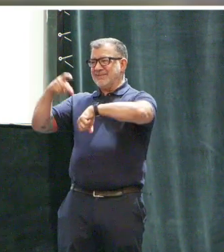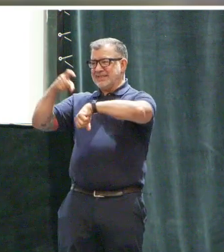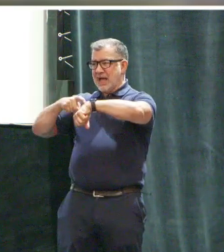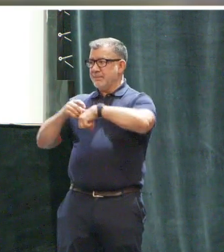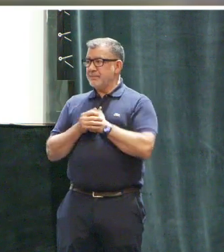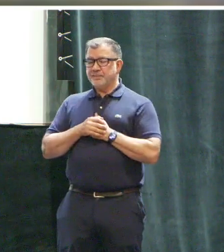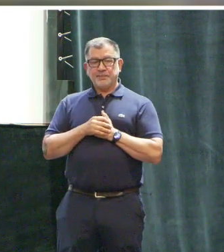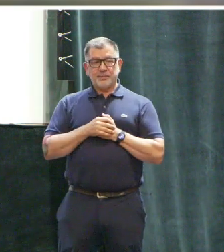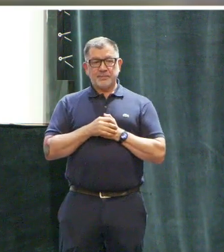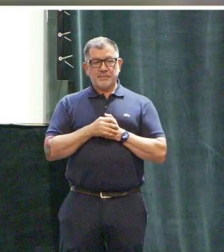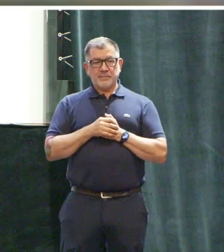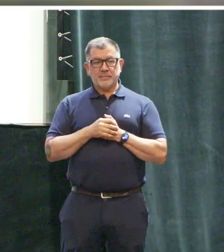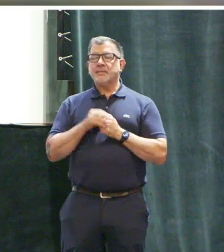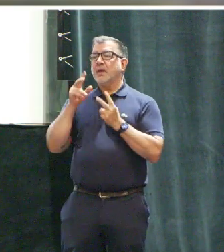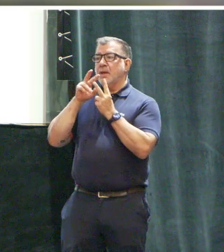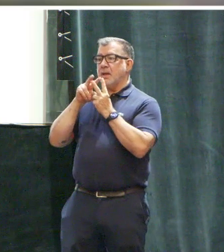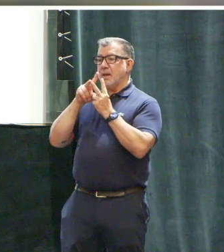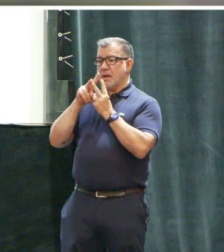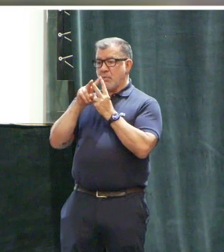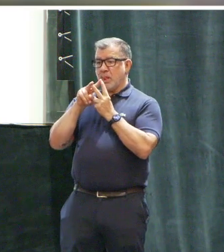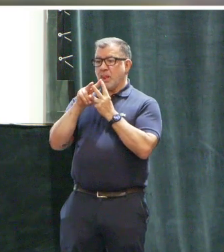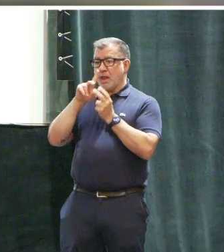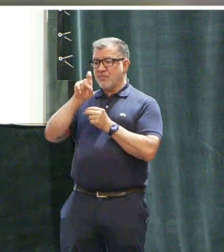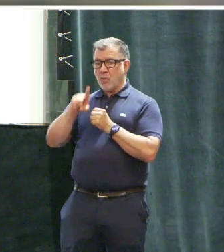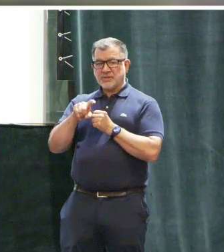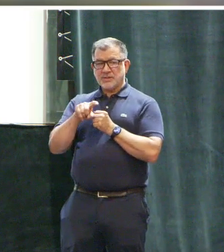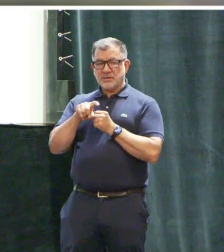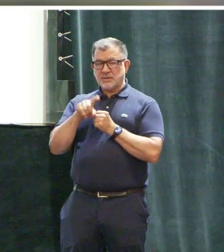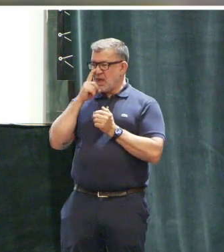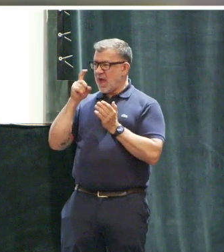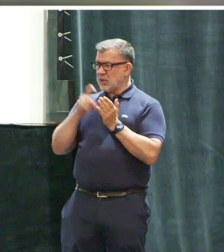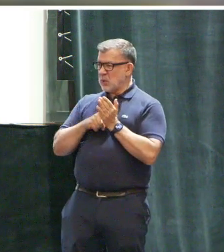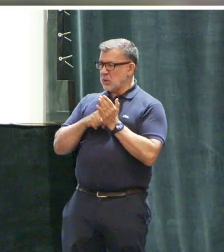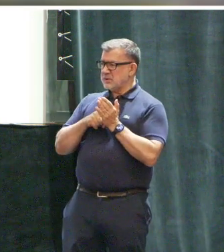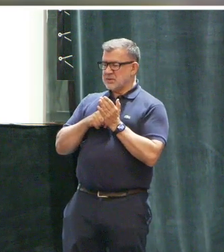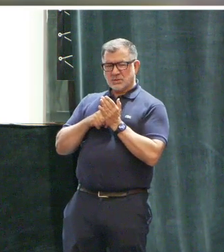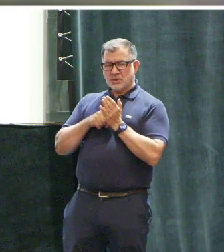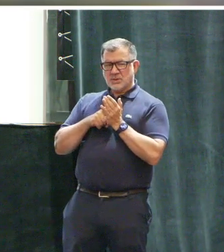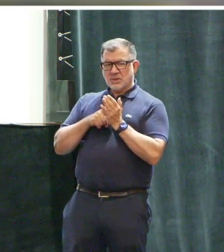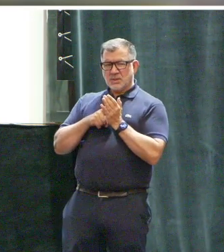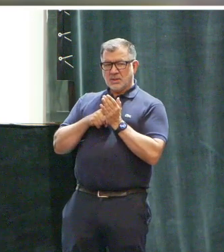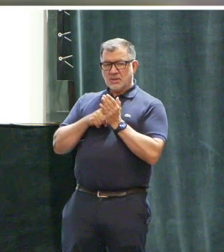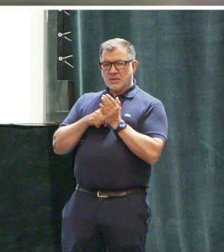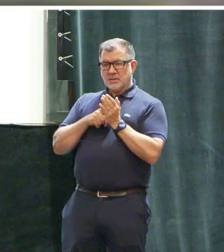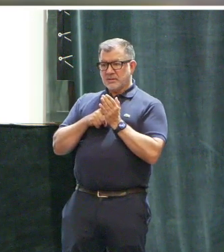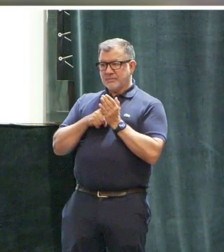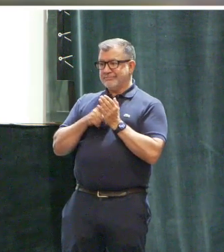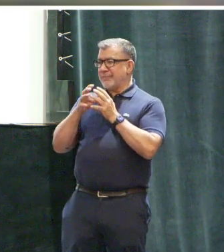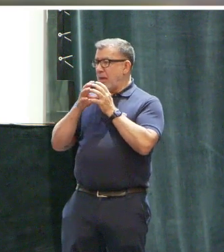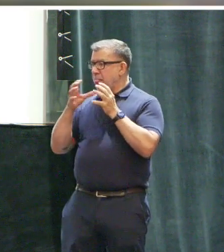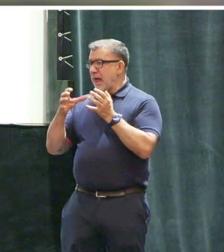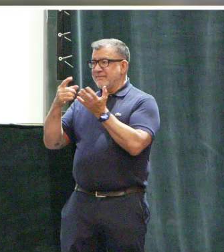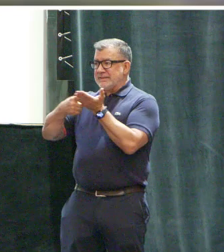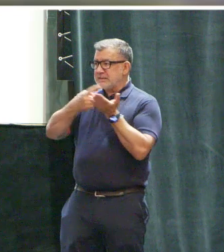that. A couple of questions and comments. I see a lot of, when we were talking about climate